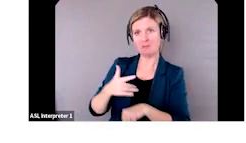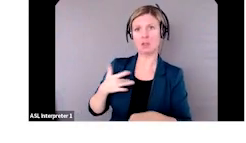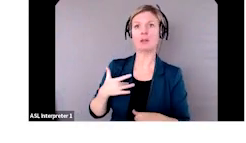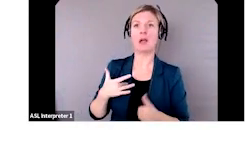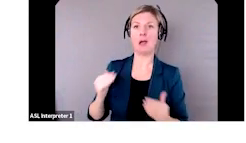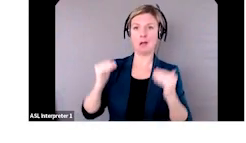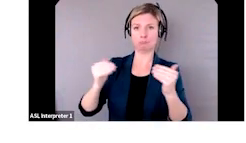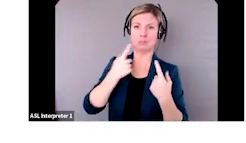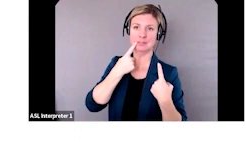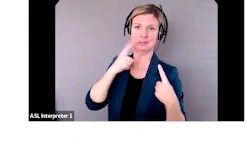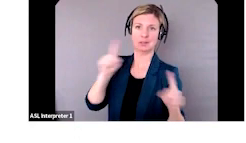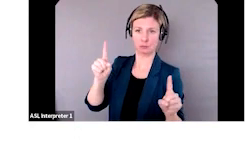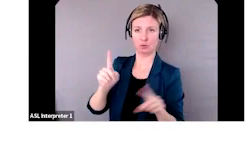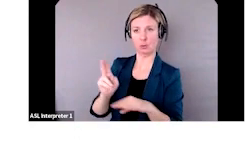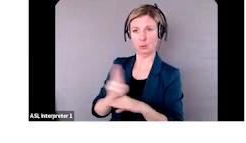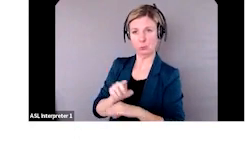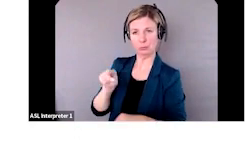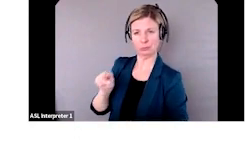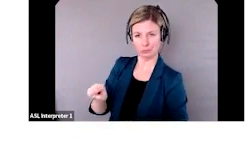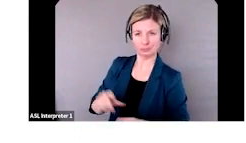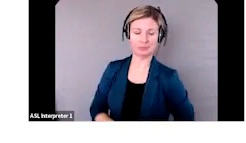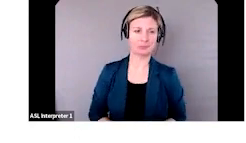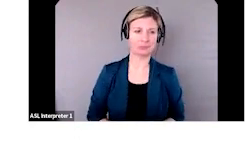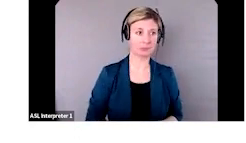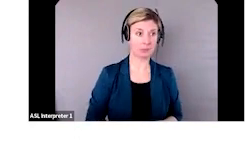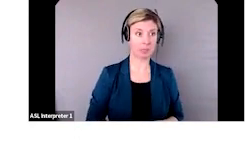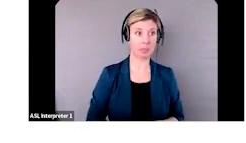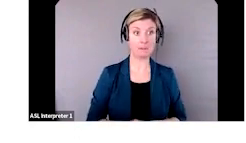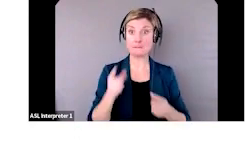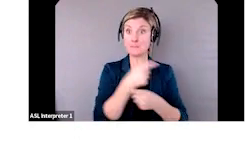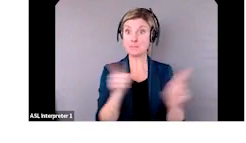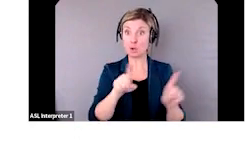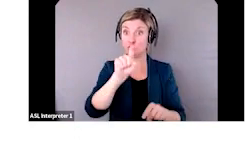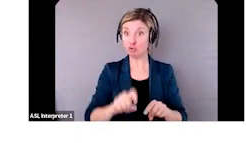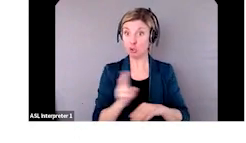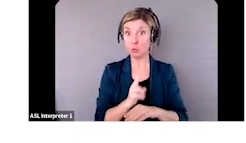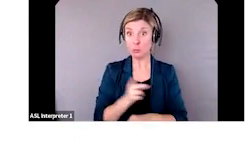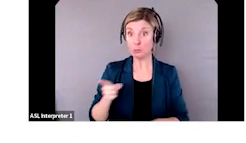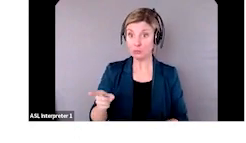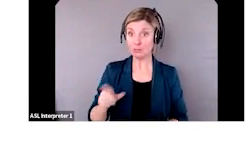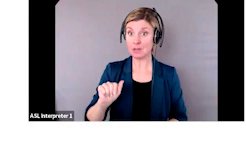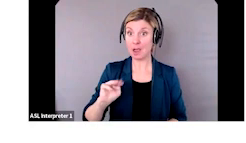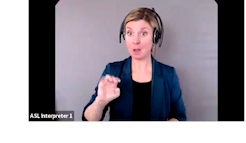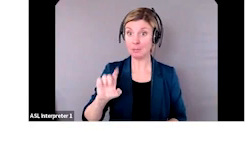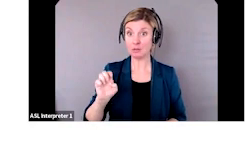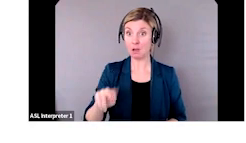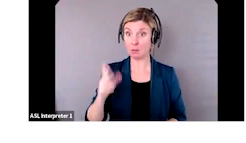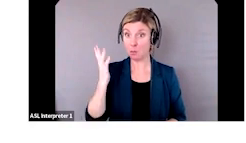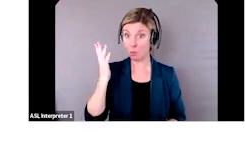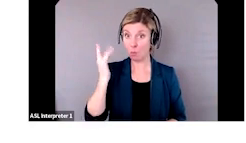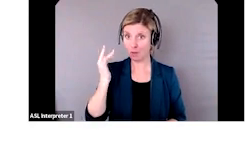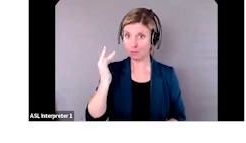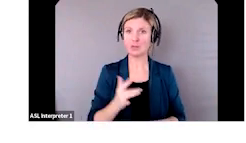Now, the number one reason to be on Amazon is because of the consumers doing